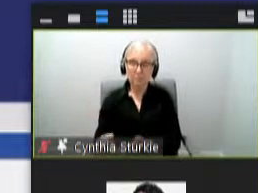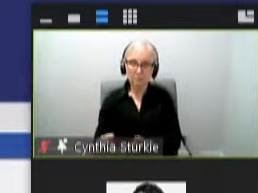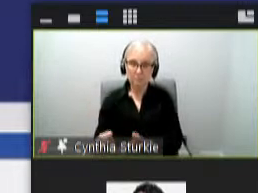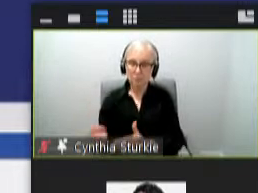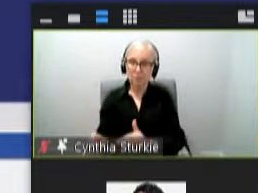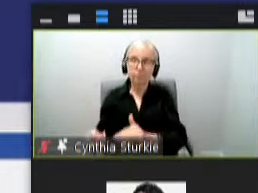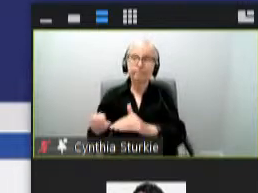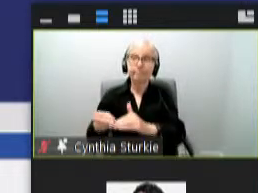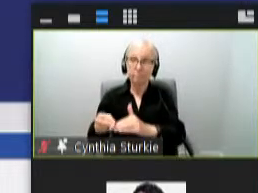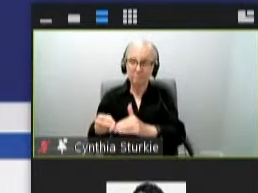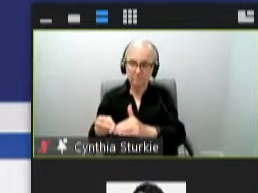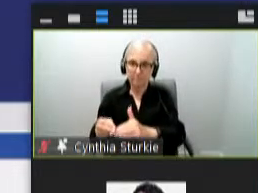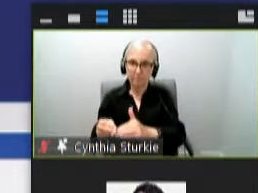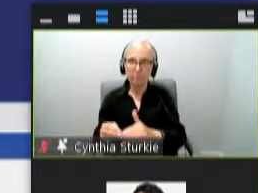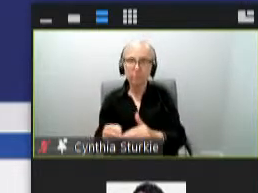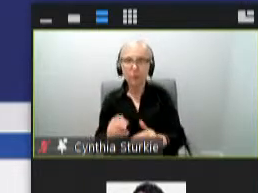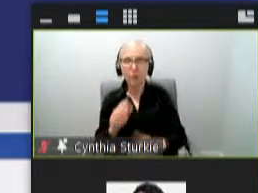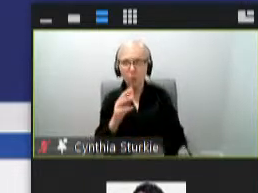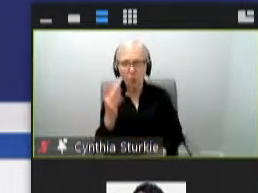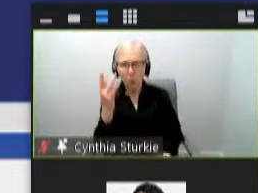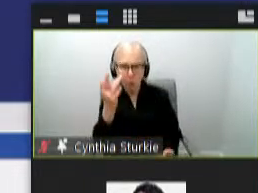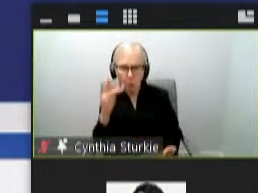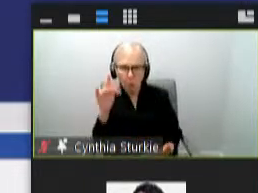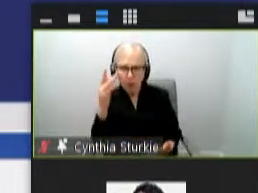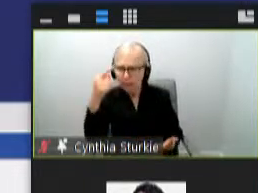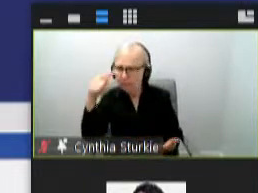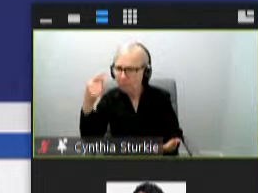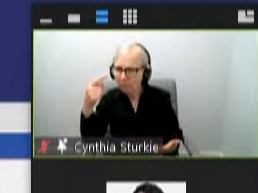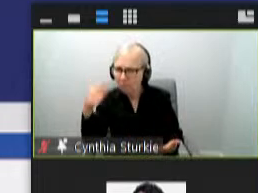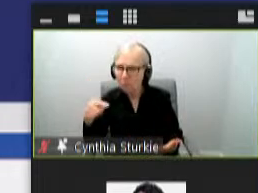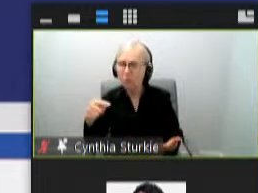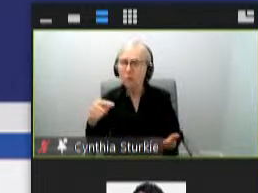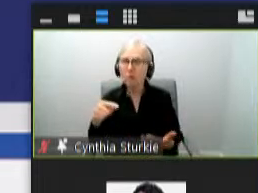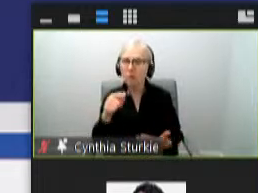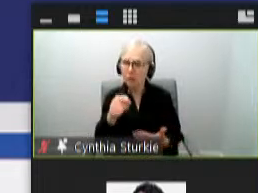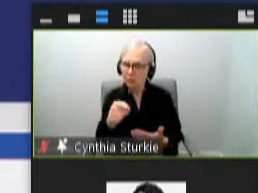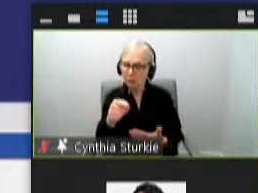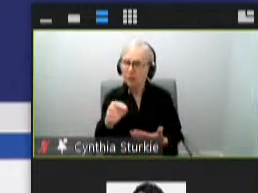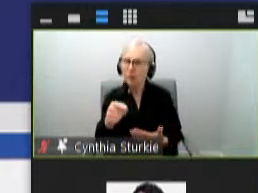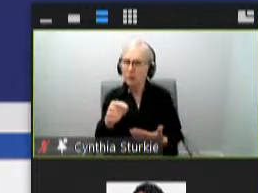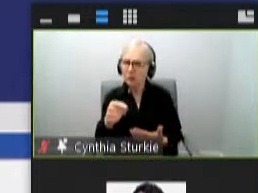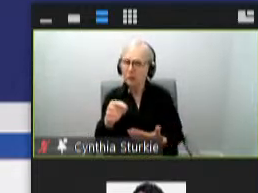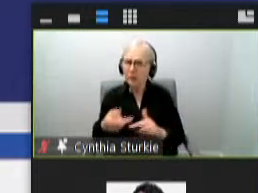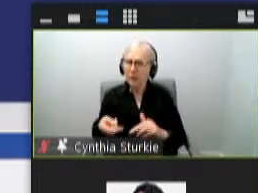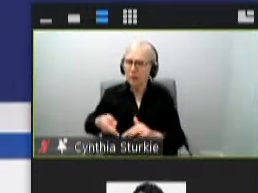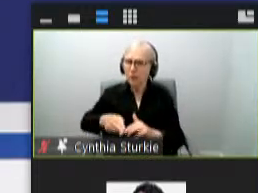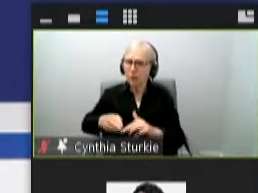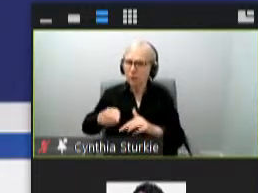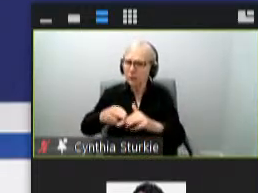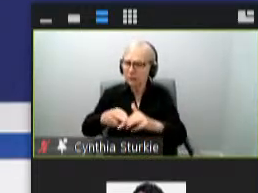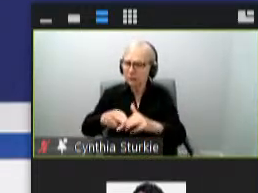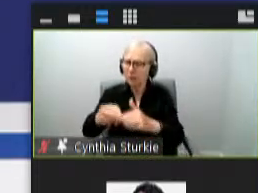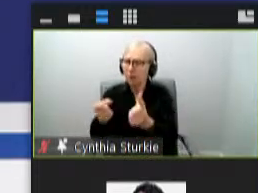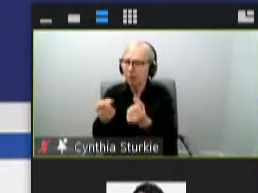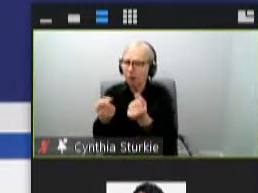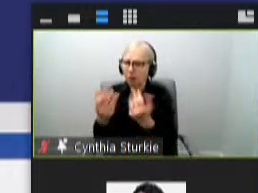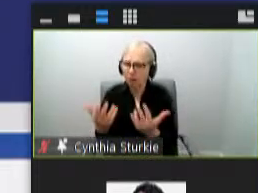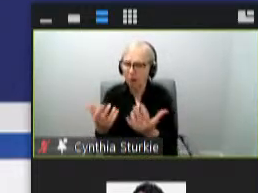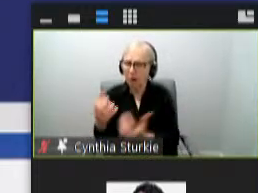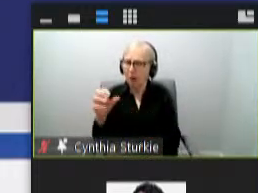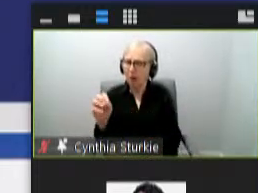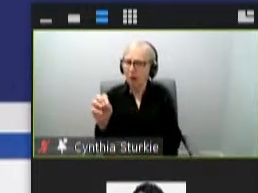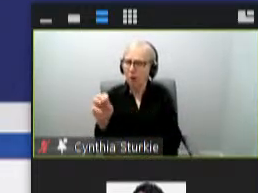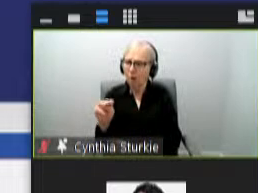Moving on to what is really responsible for these increases that we're seeing right now. These increases are really being driven by Omicron